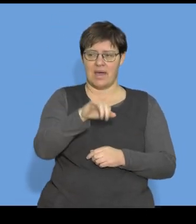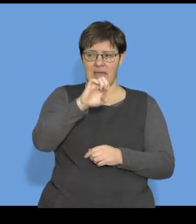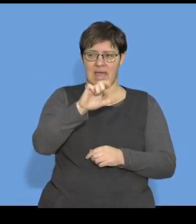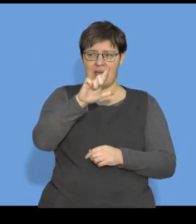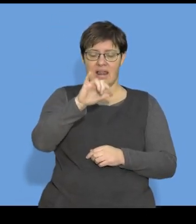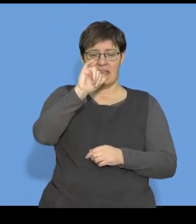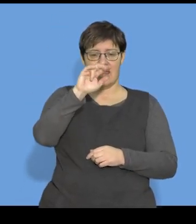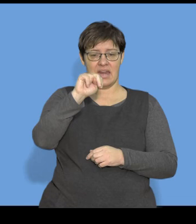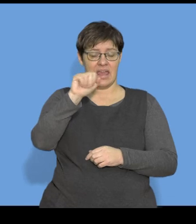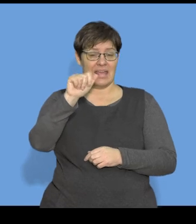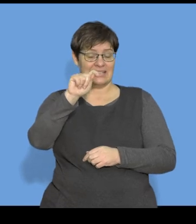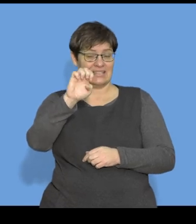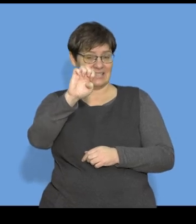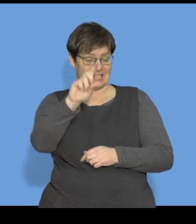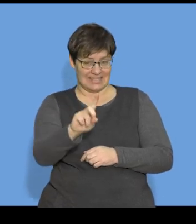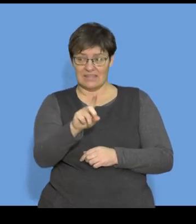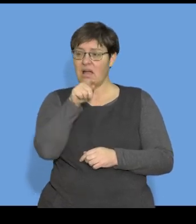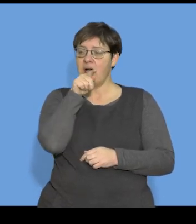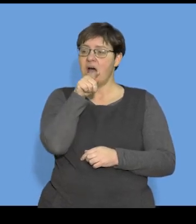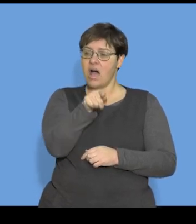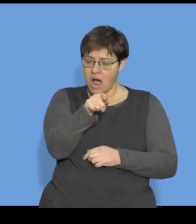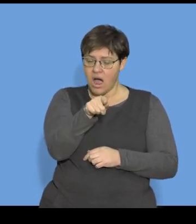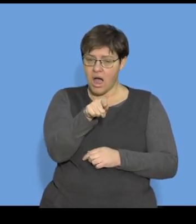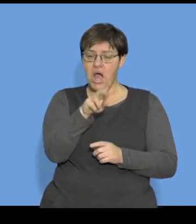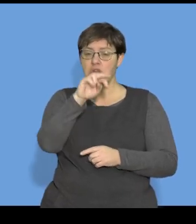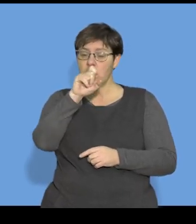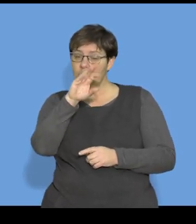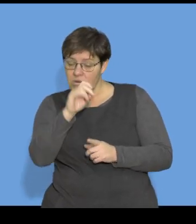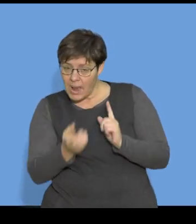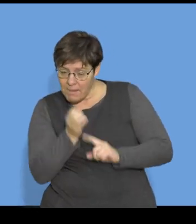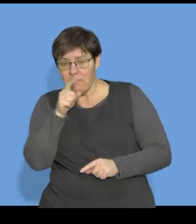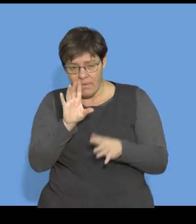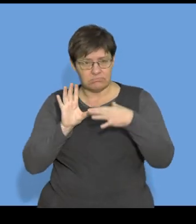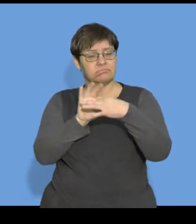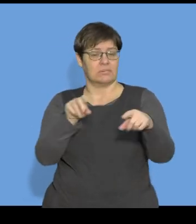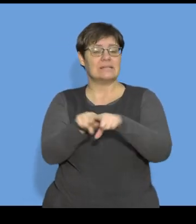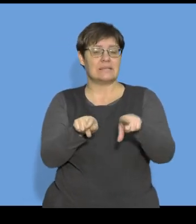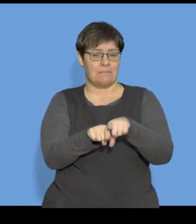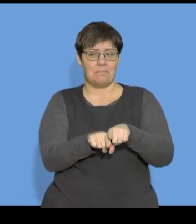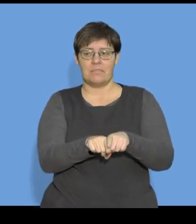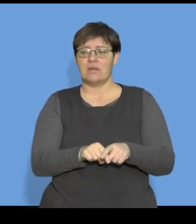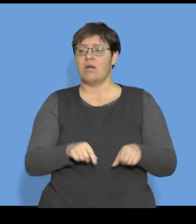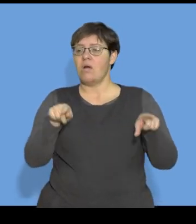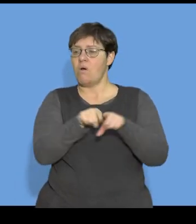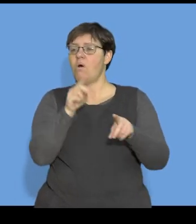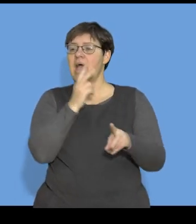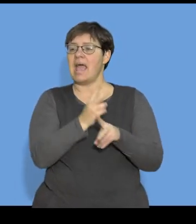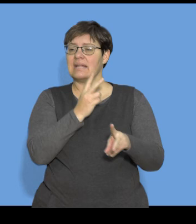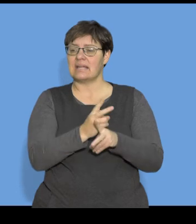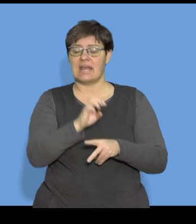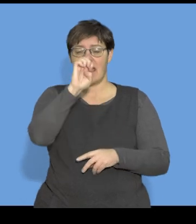Still, we're going to see this word when we deal with the neurons. And the axion,